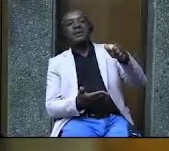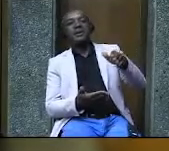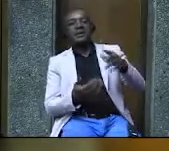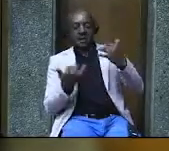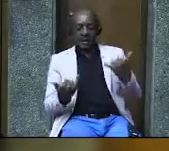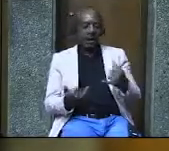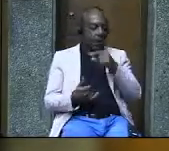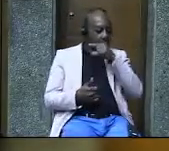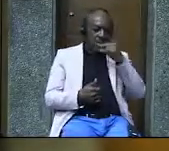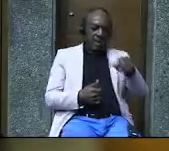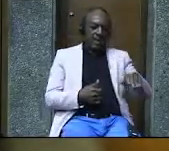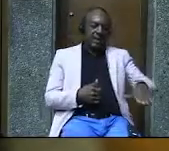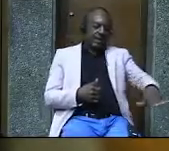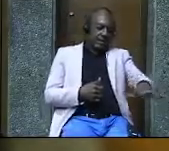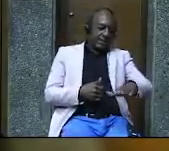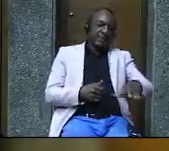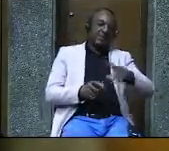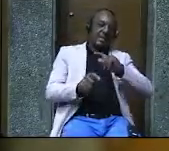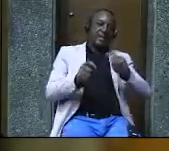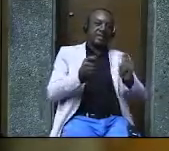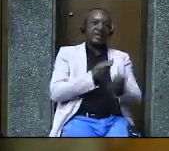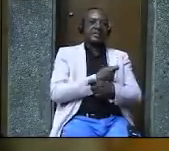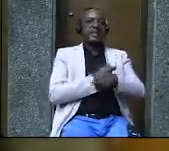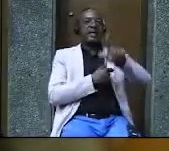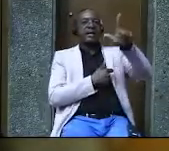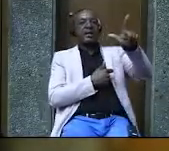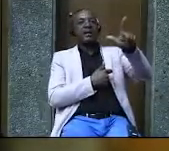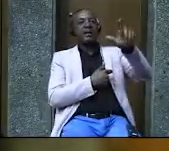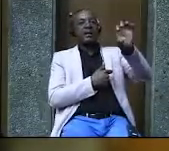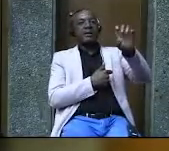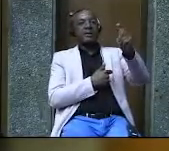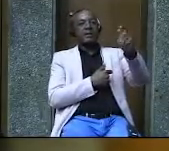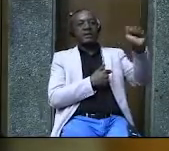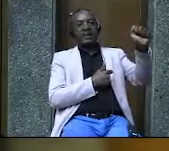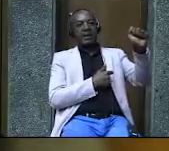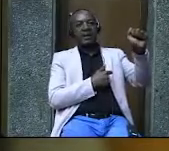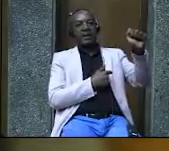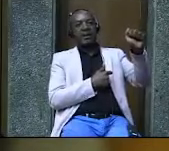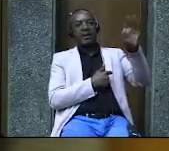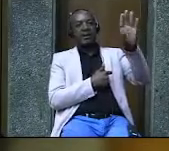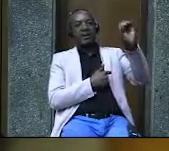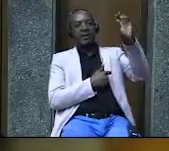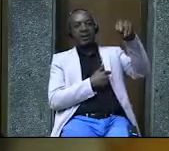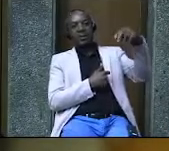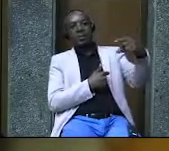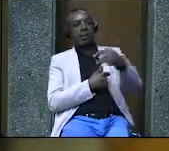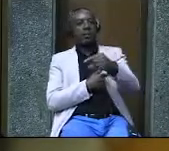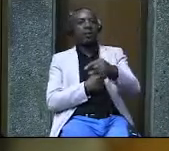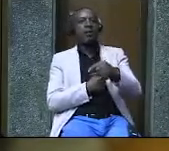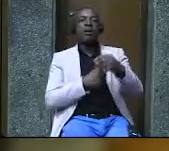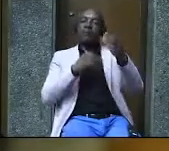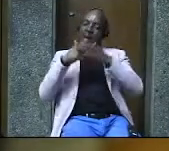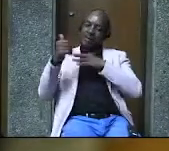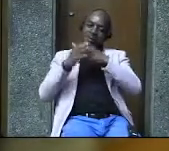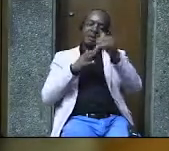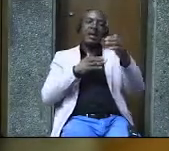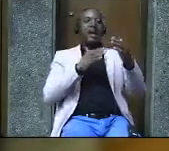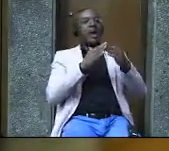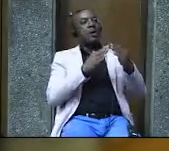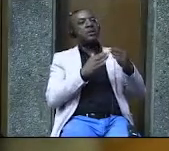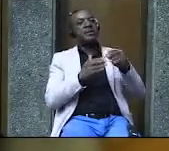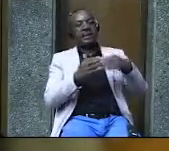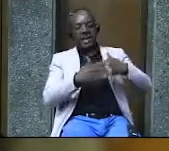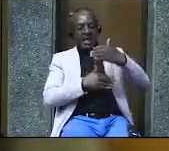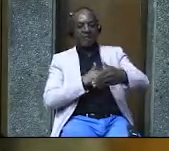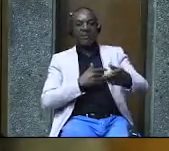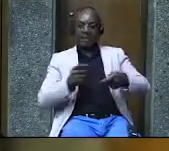thabong ke yona ntho e ba e bitsang yona eo ba ha matlo a barekisa a tlo rekisiwang ka moo so